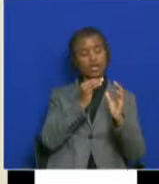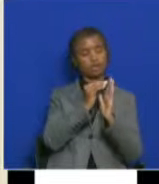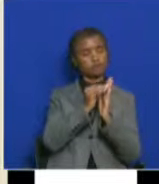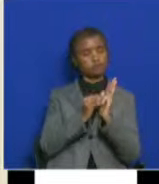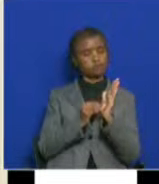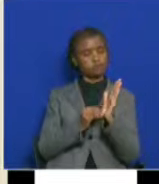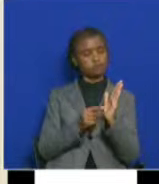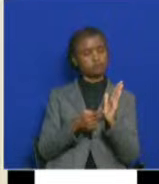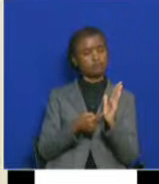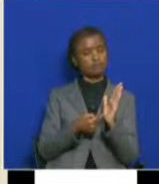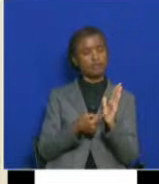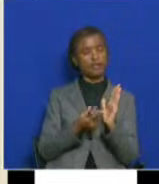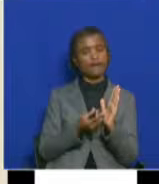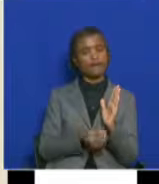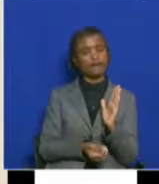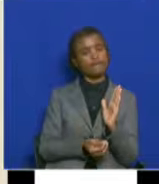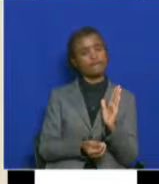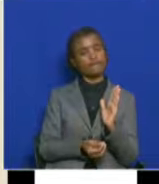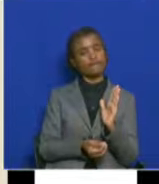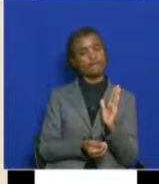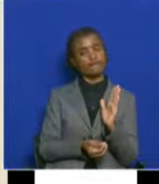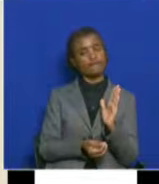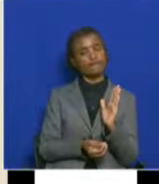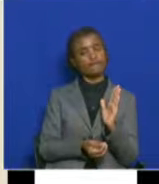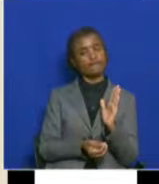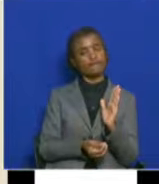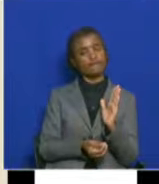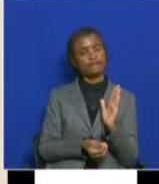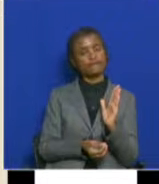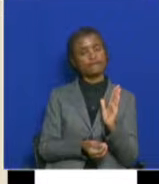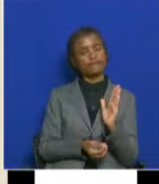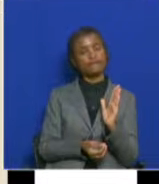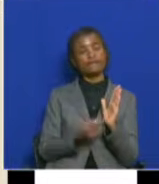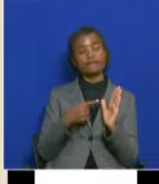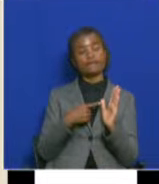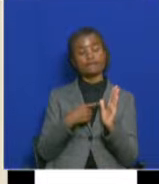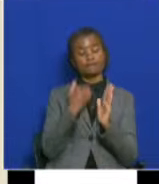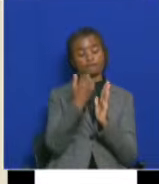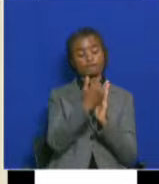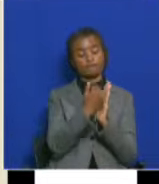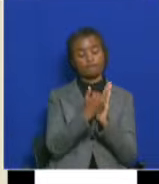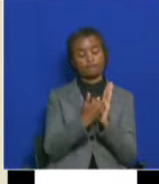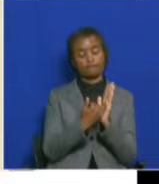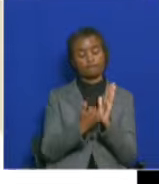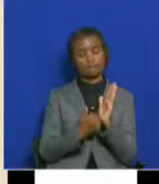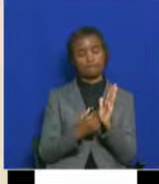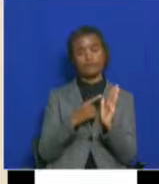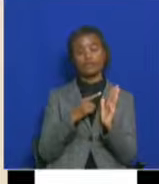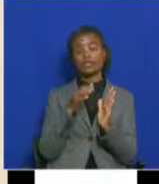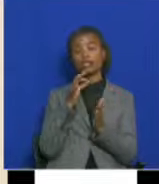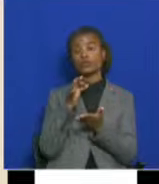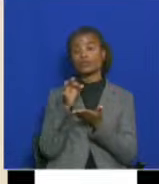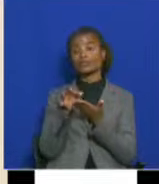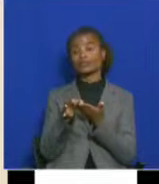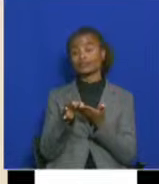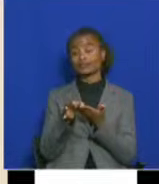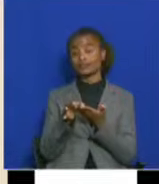in the series here, but the recommendation itself is